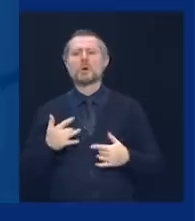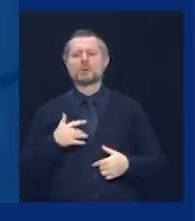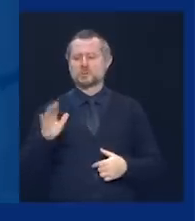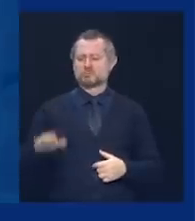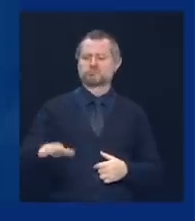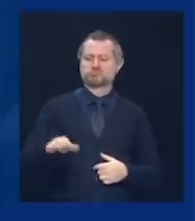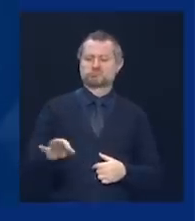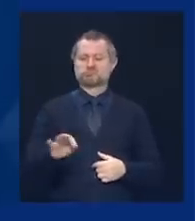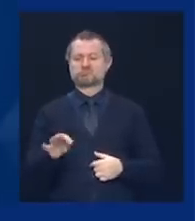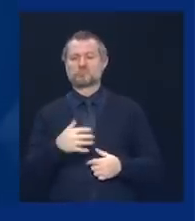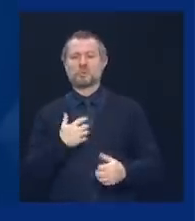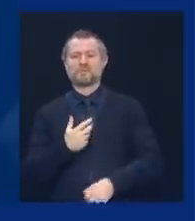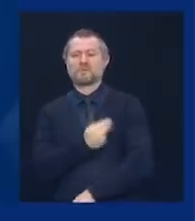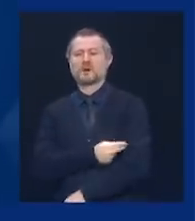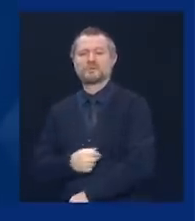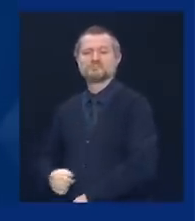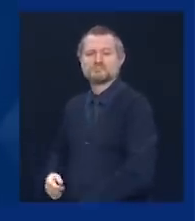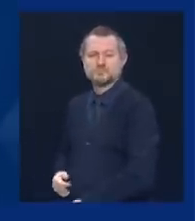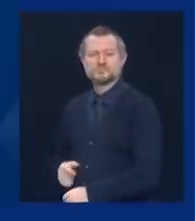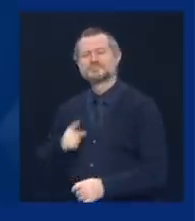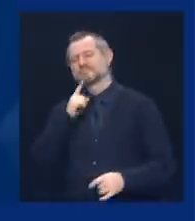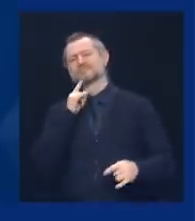taking a vaccine as soon as I can.